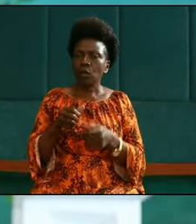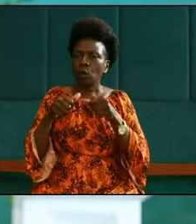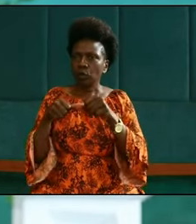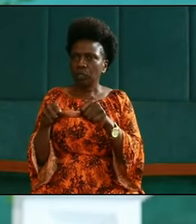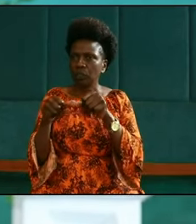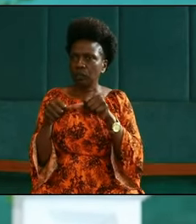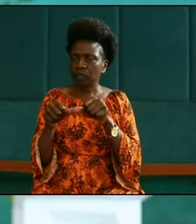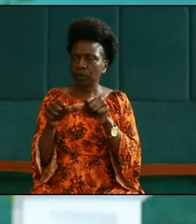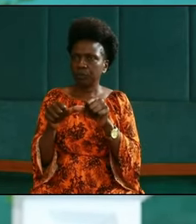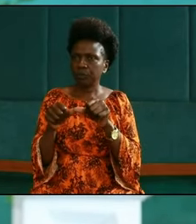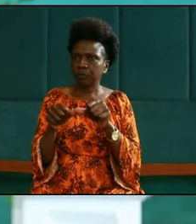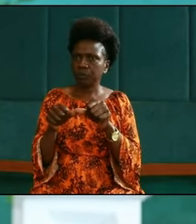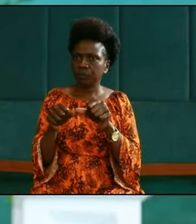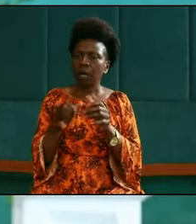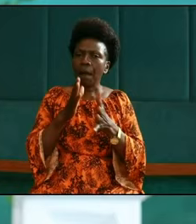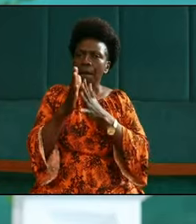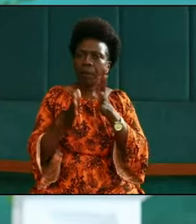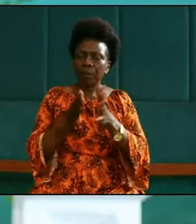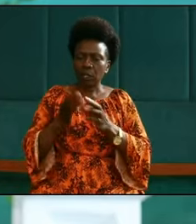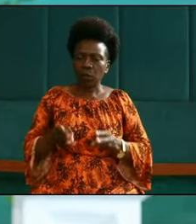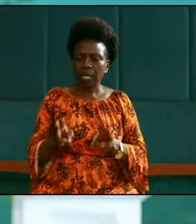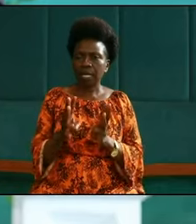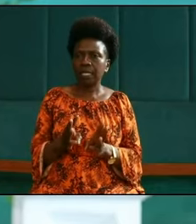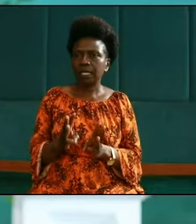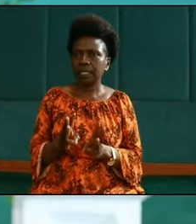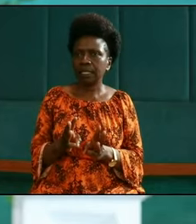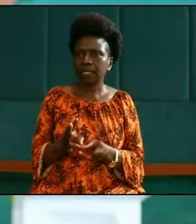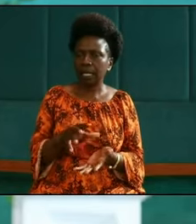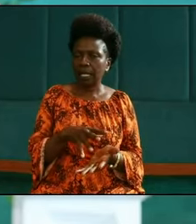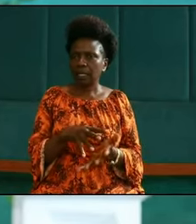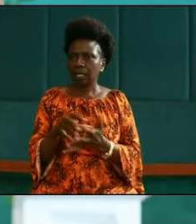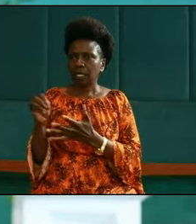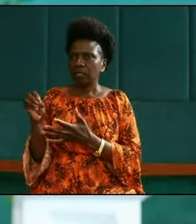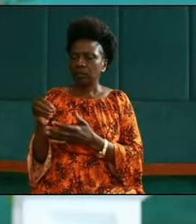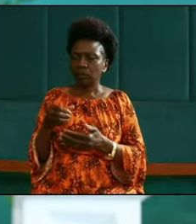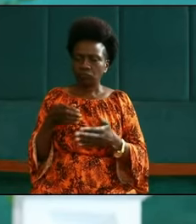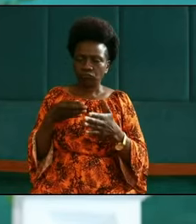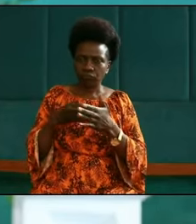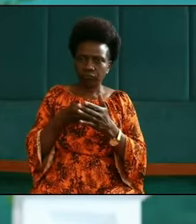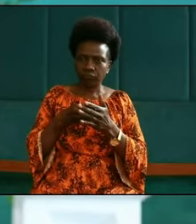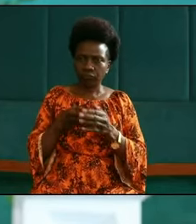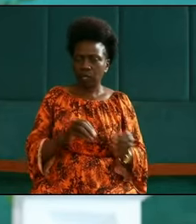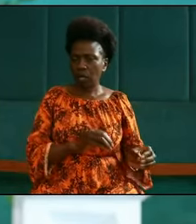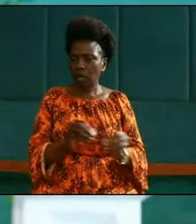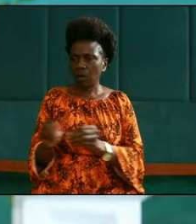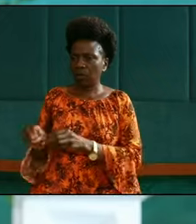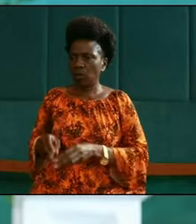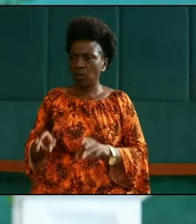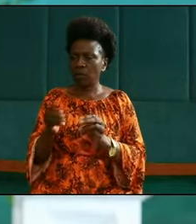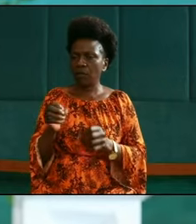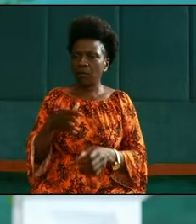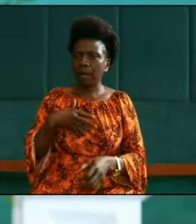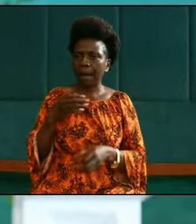heap it up, prepare the way, take the stumbling blocks out of the way of